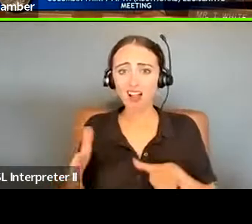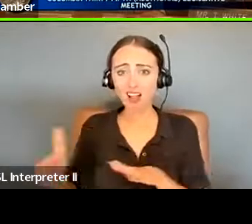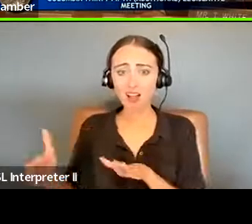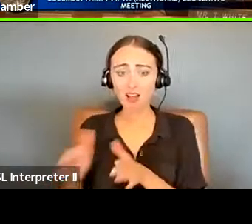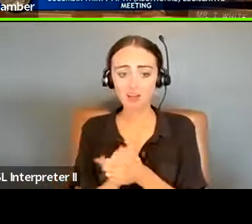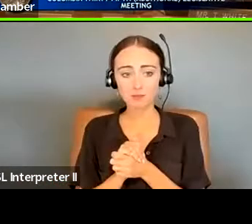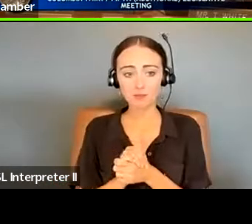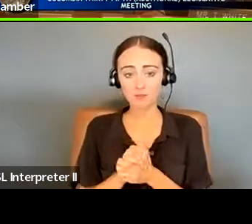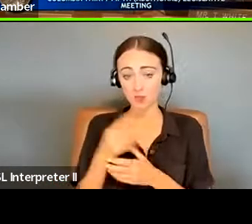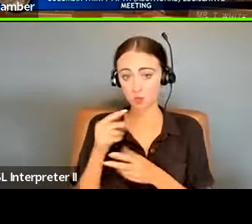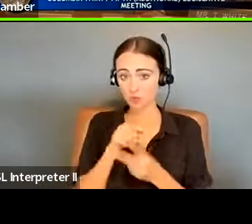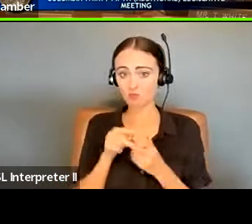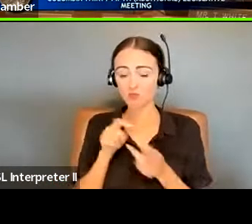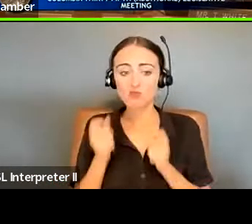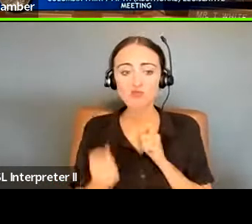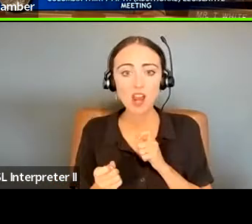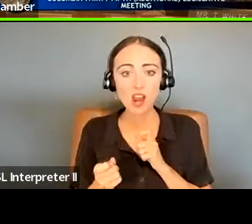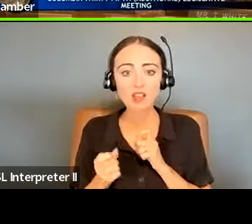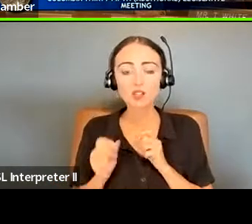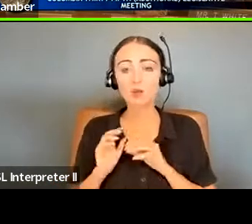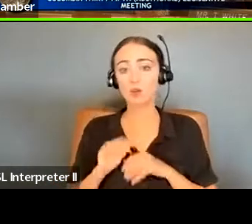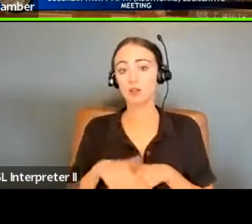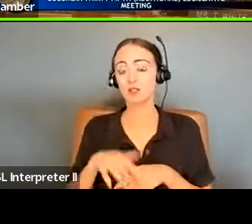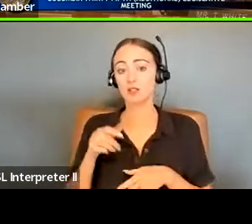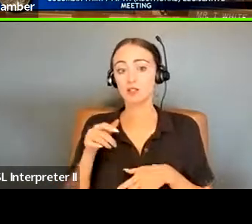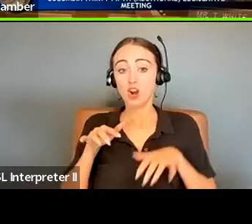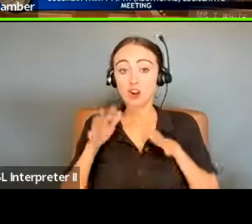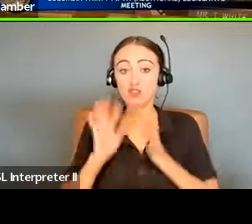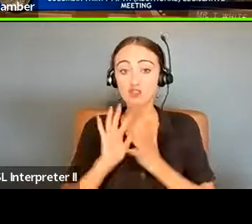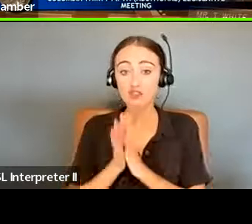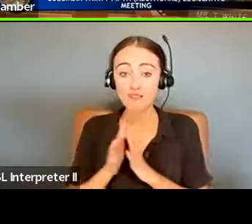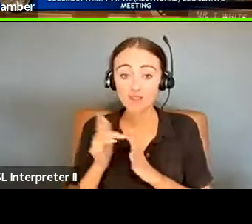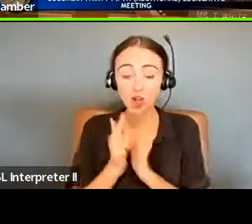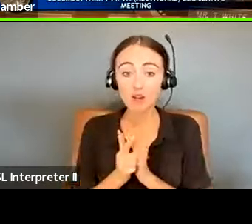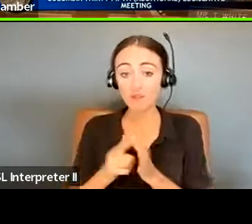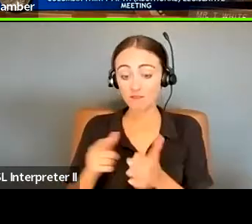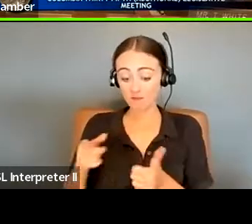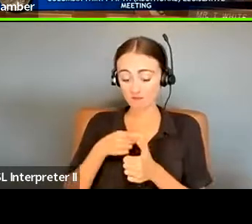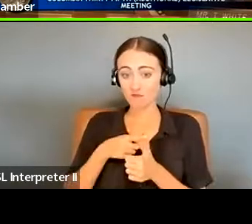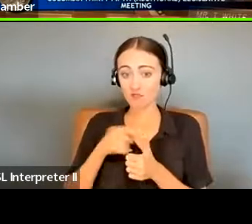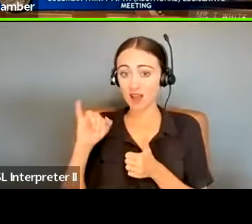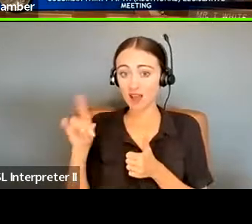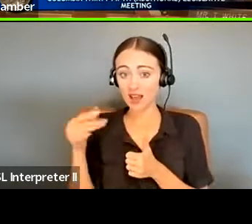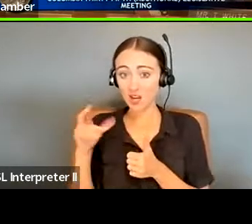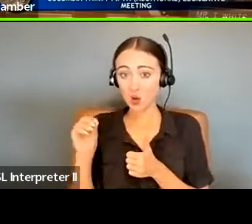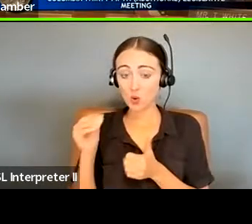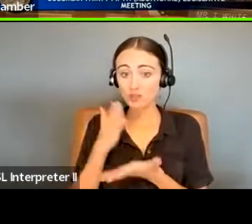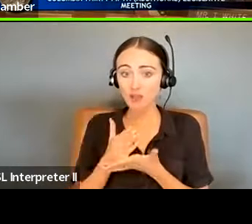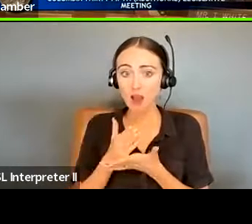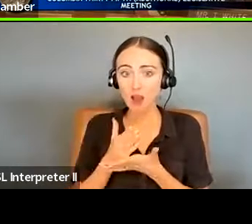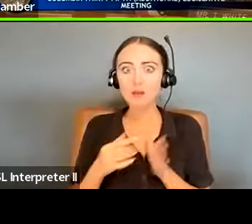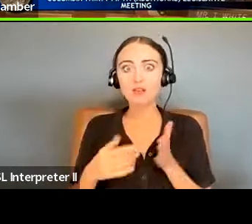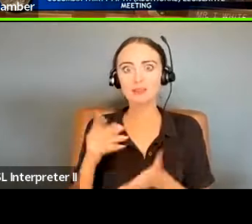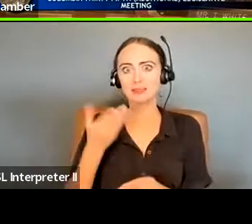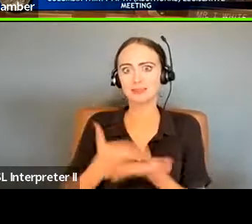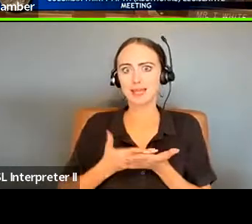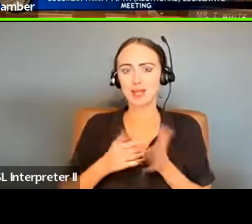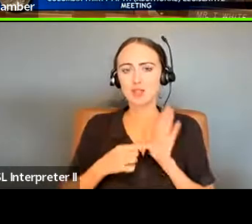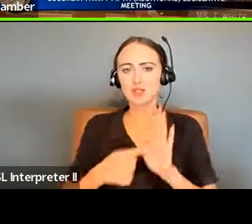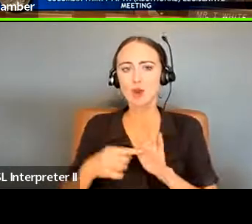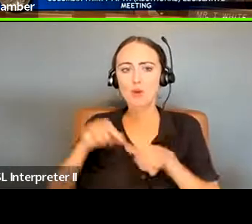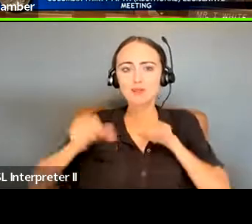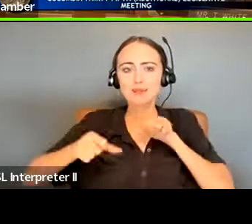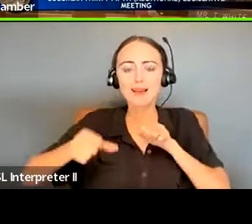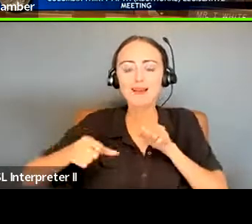changes to our traffic laws that will save lives. First, by permitting Idaho stops, the data shows that cyclists experience